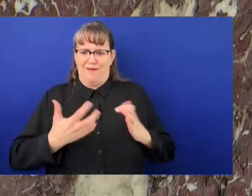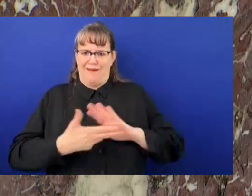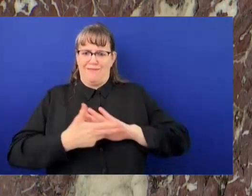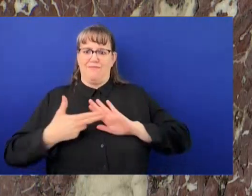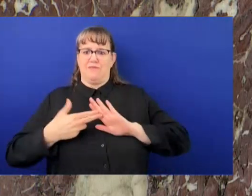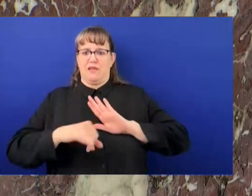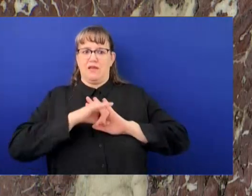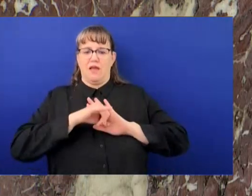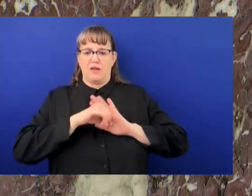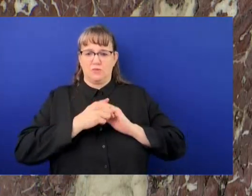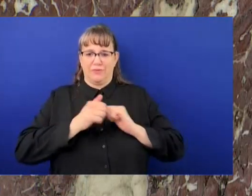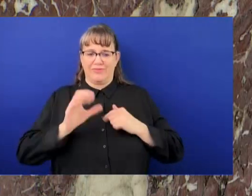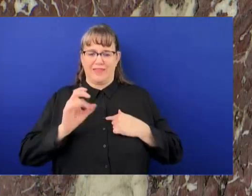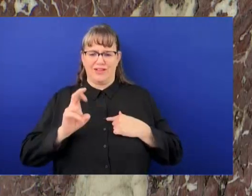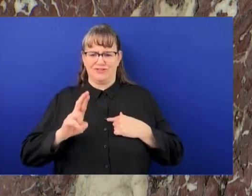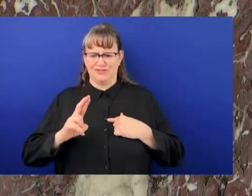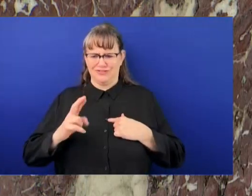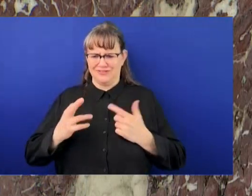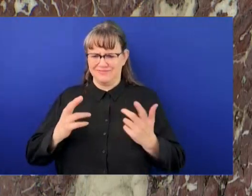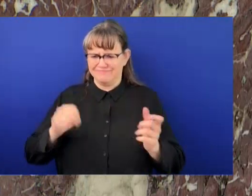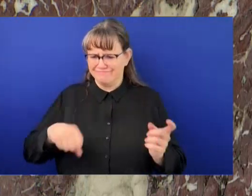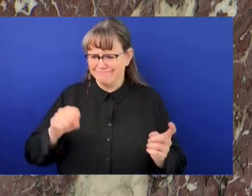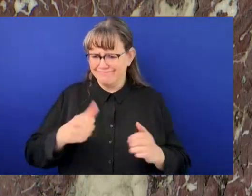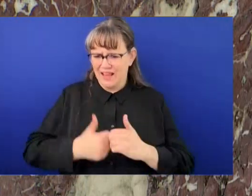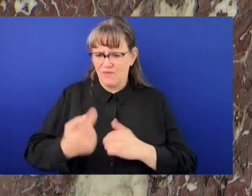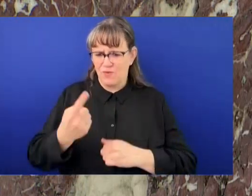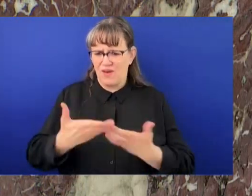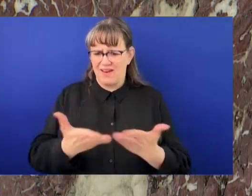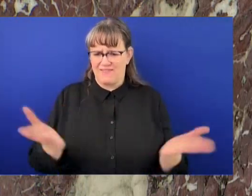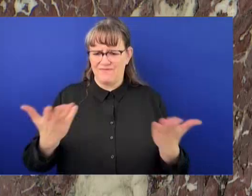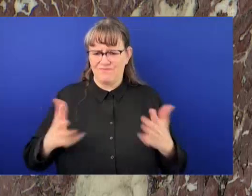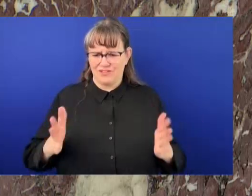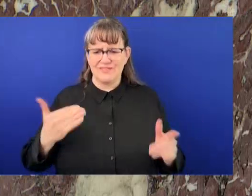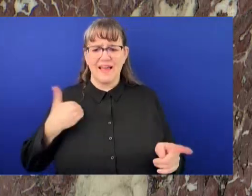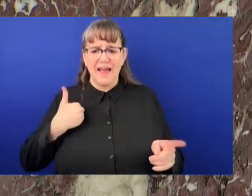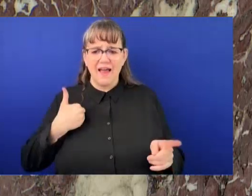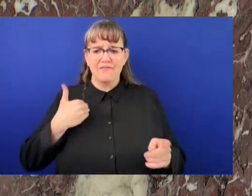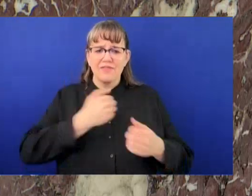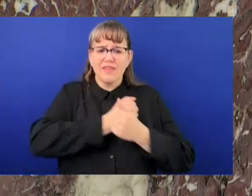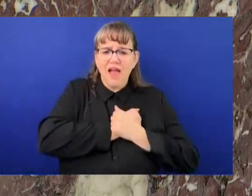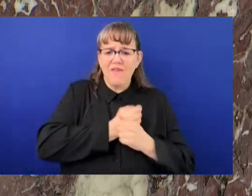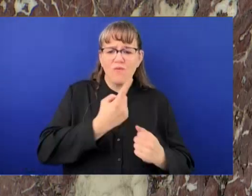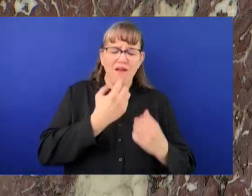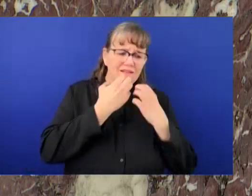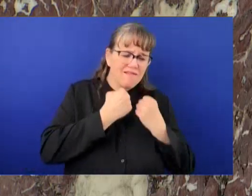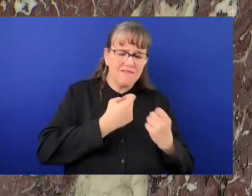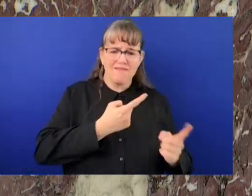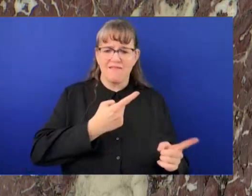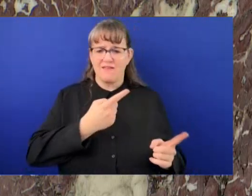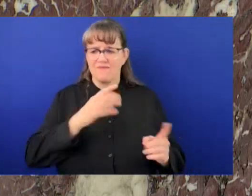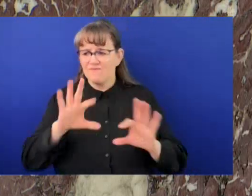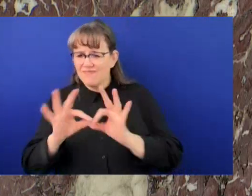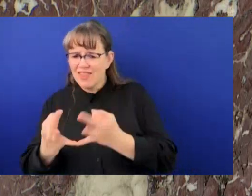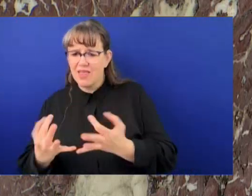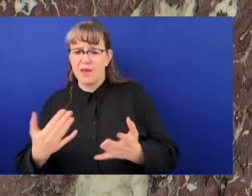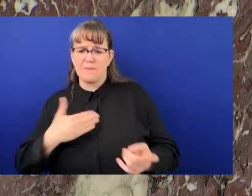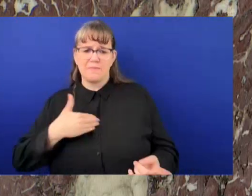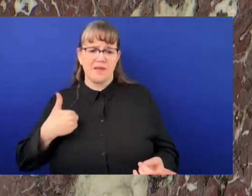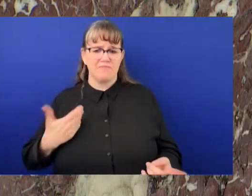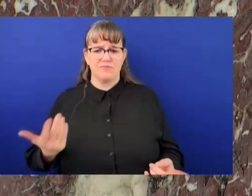member, a loved one, a friend, or even themselves who has had to face this terrible diagnosis. Mr. Speaker,